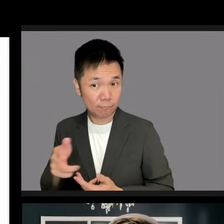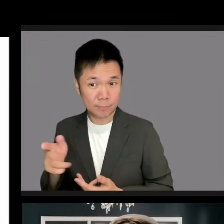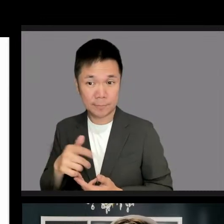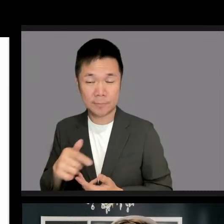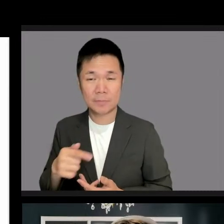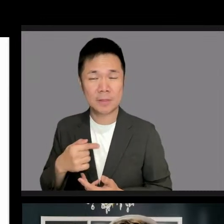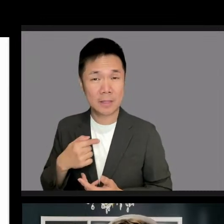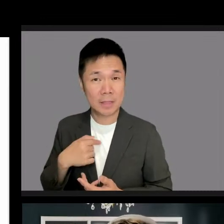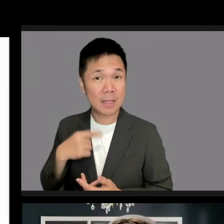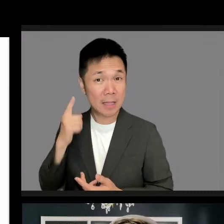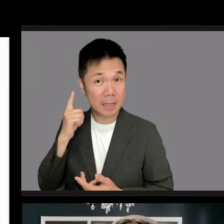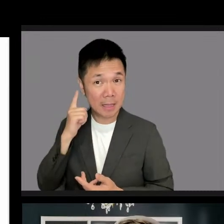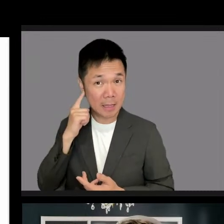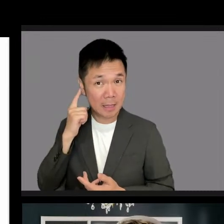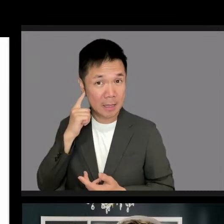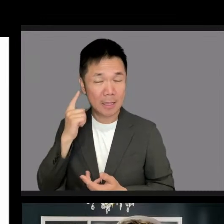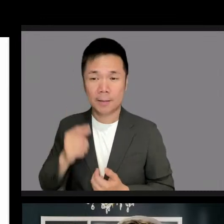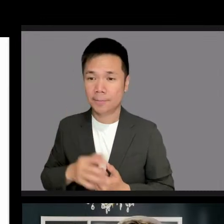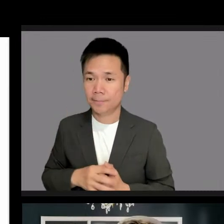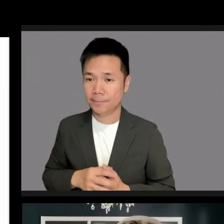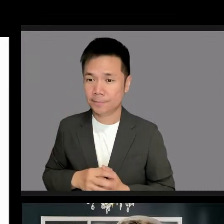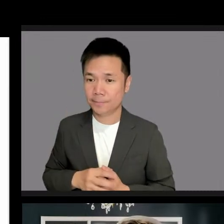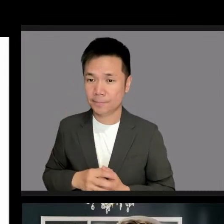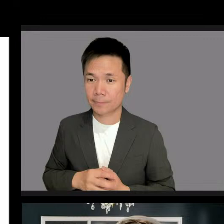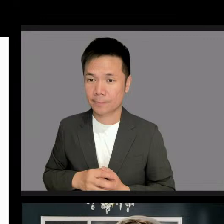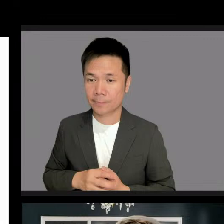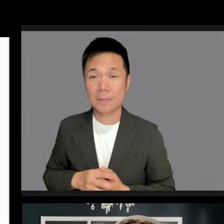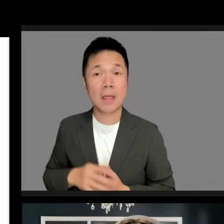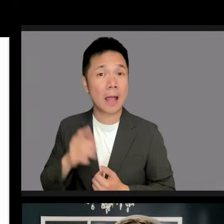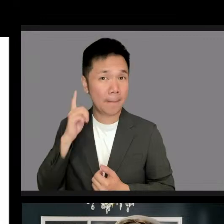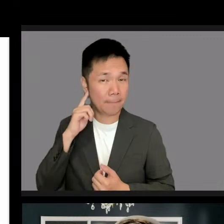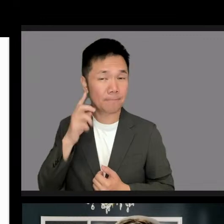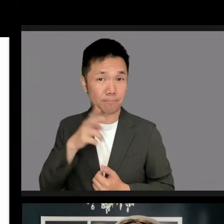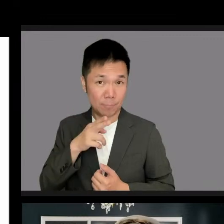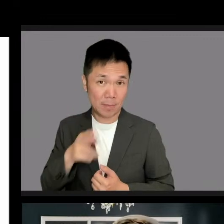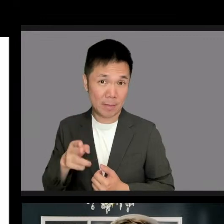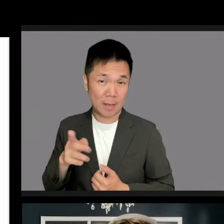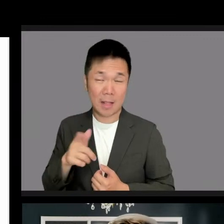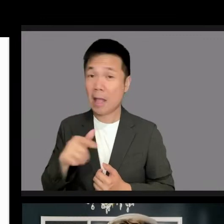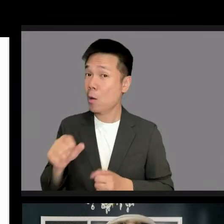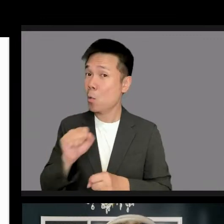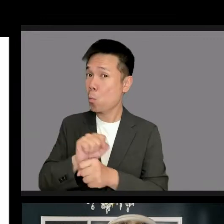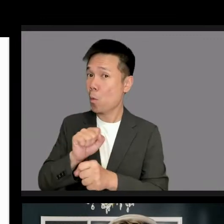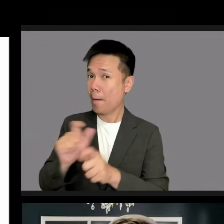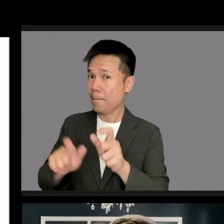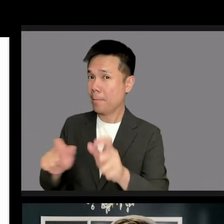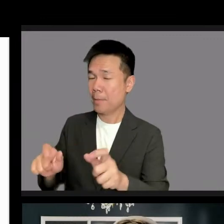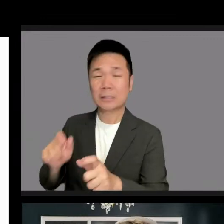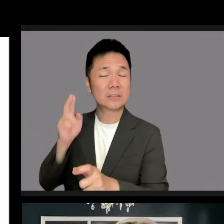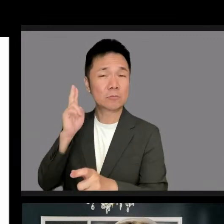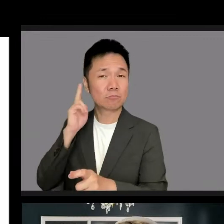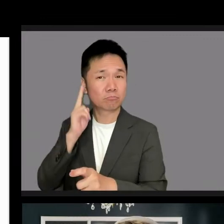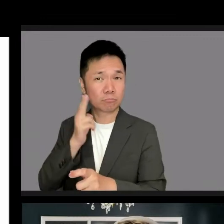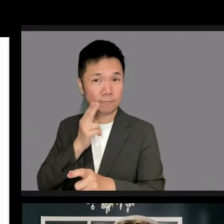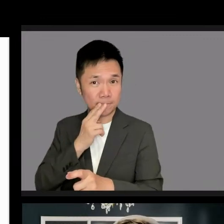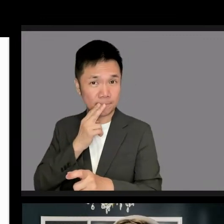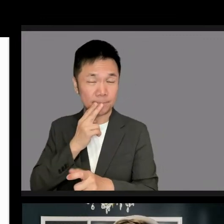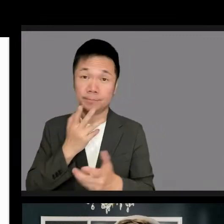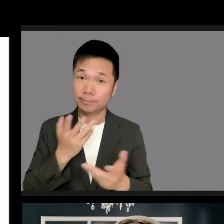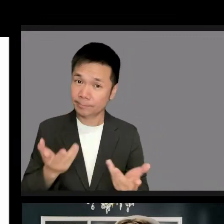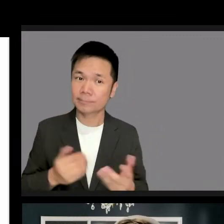am actually someone who is deaf, and hearing disabled people or hard of hearing people also, or people who are